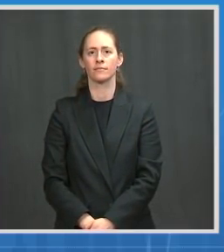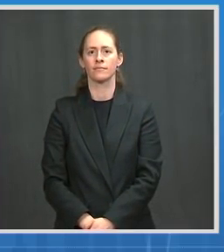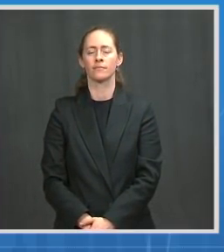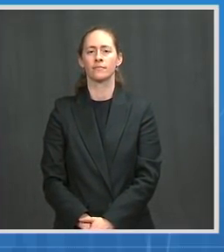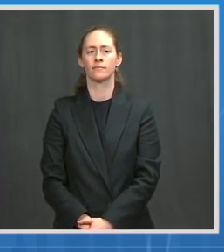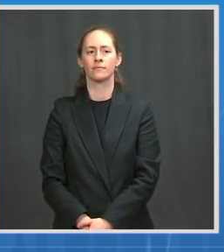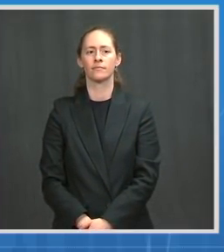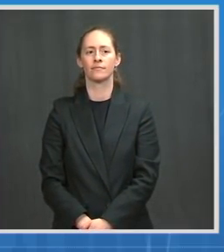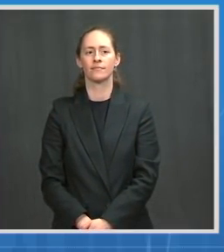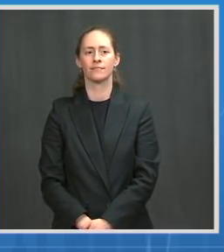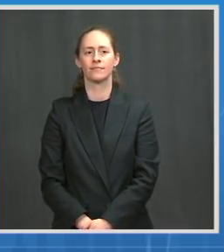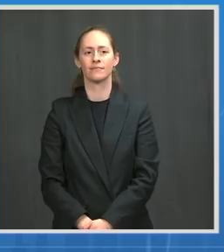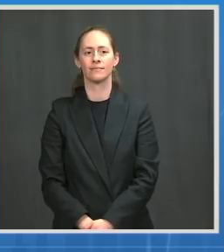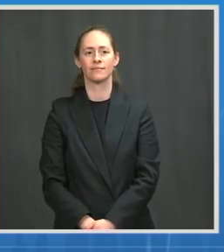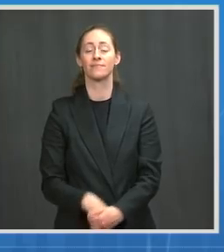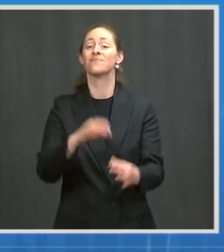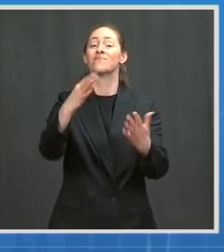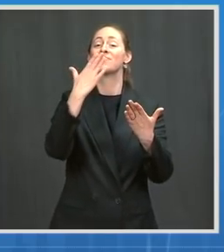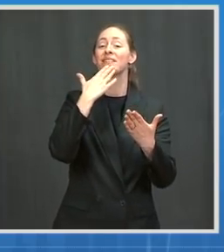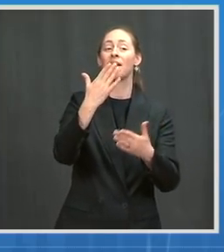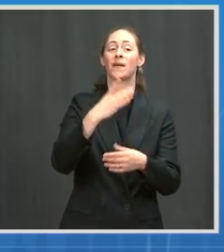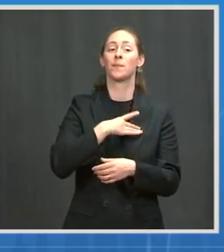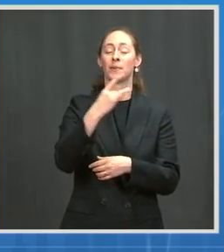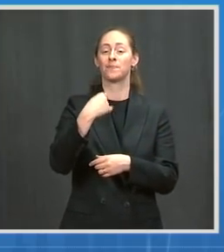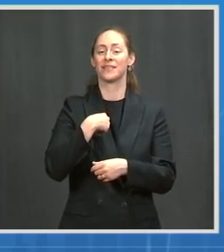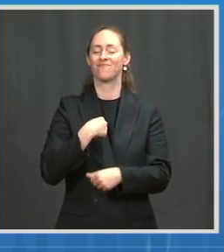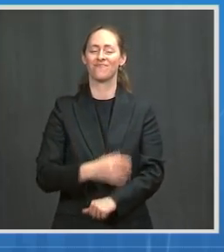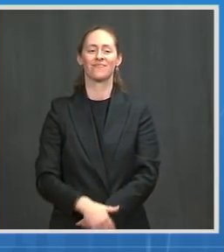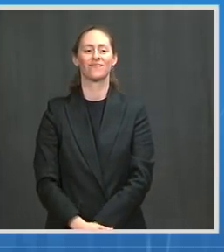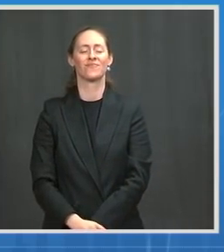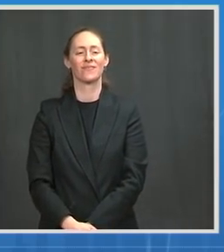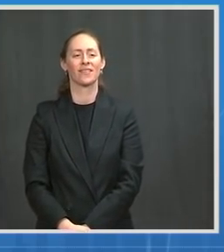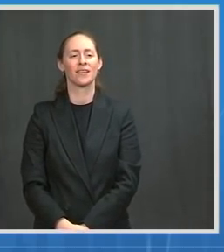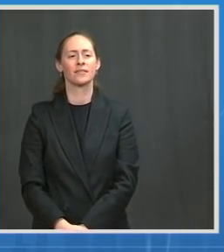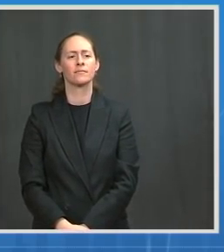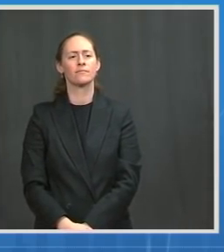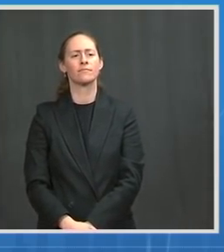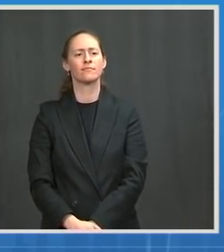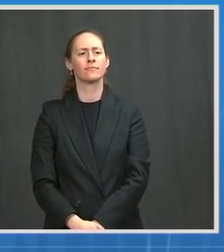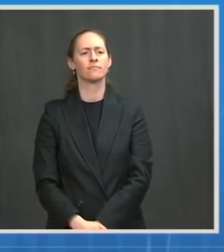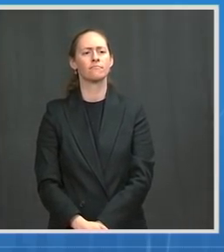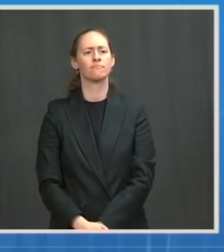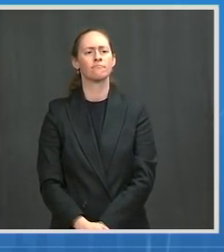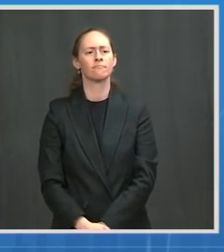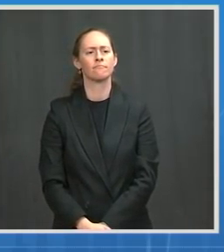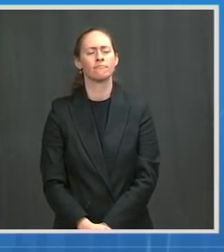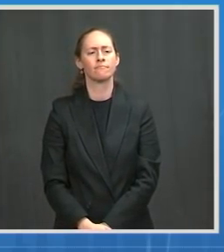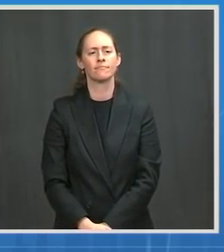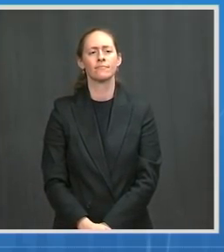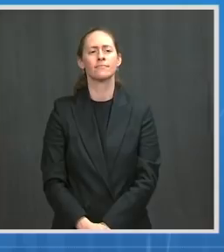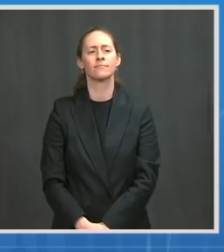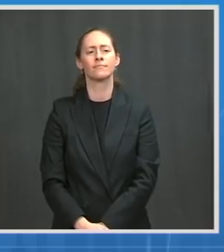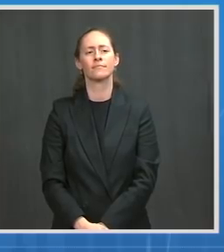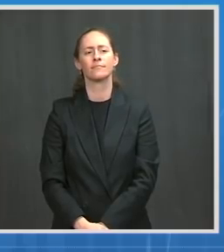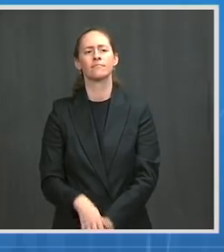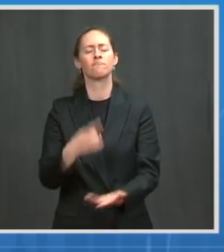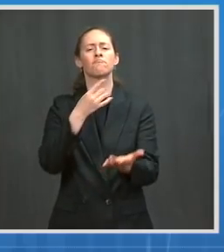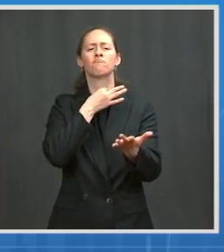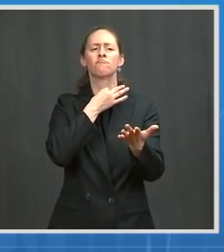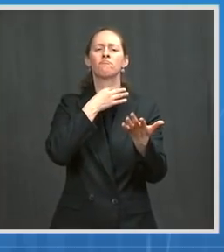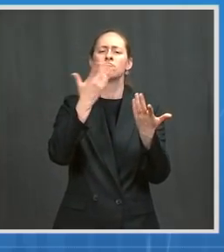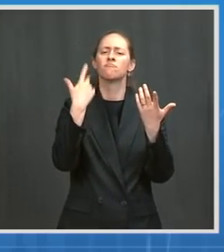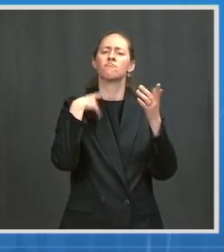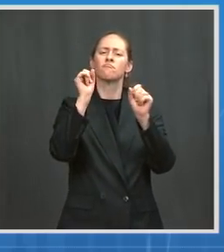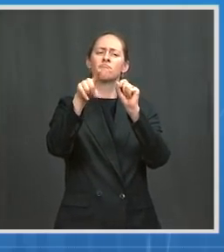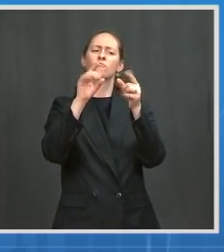Hi, thanks for taking my question. I wanted to hear a bit more about how we're thinking about the treatments being developed for COVID and other